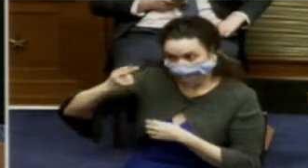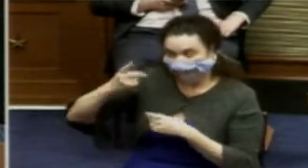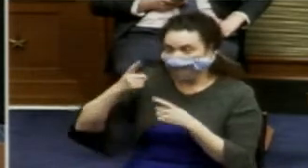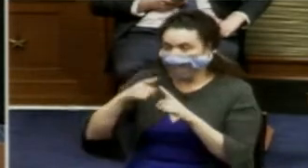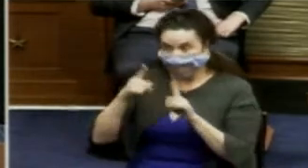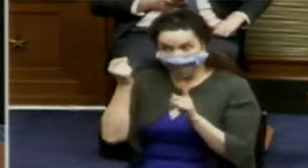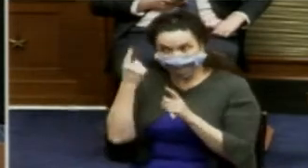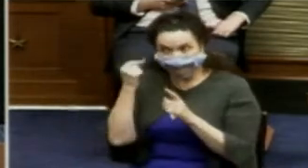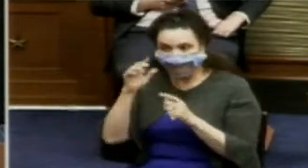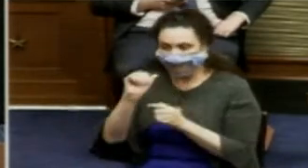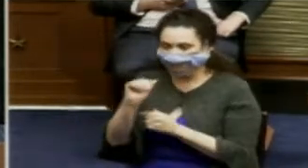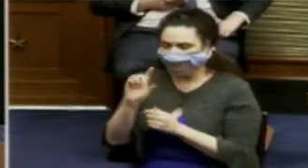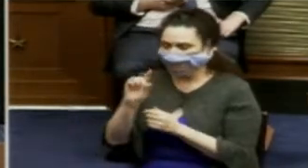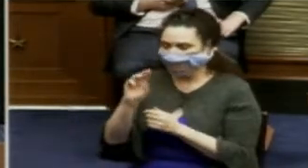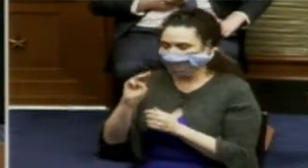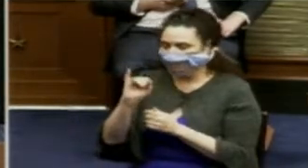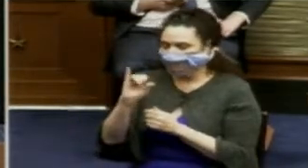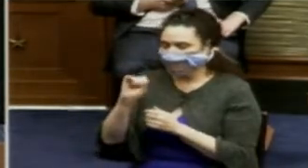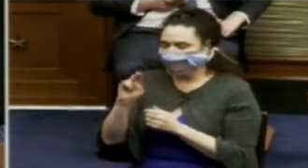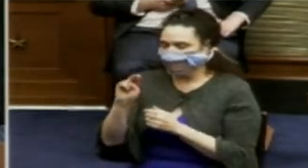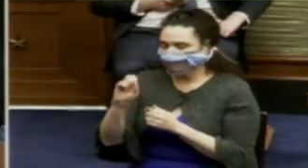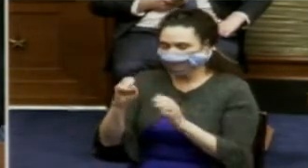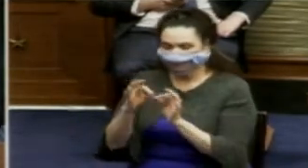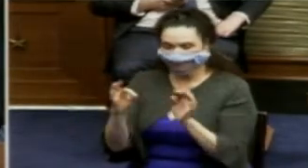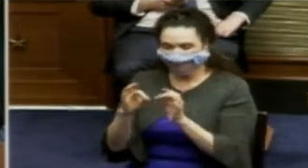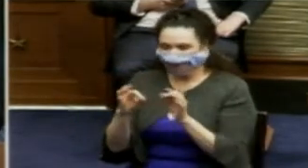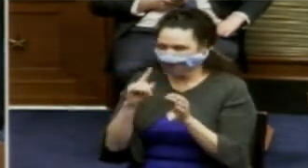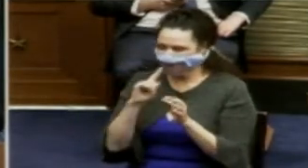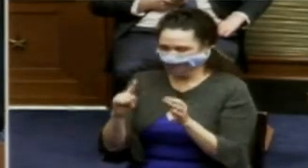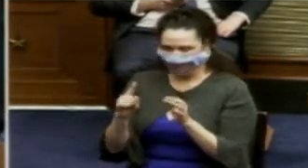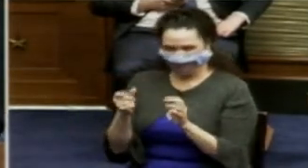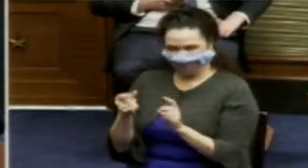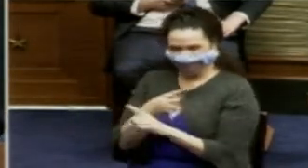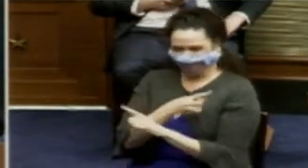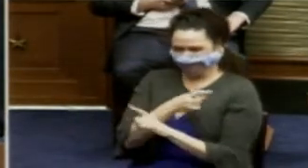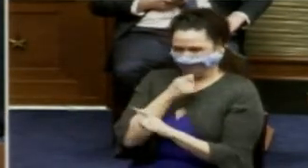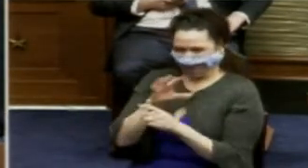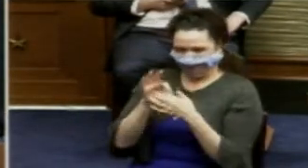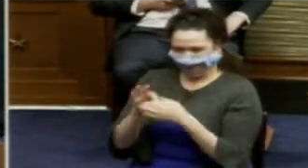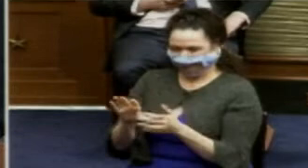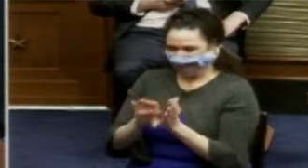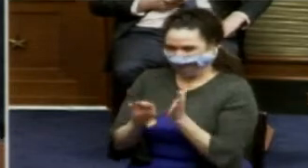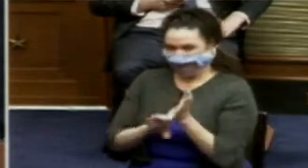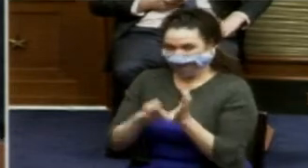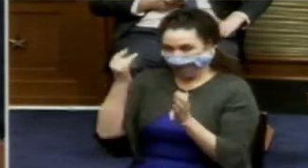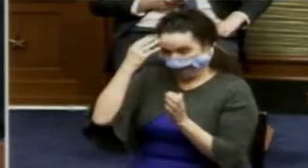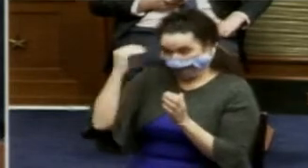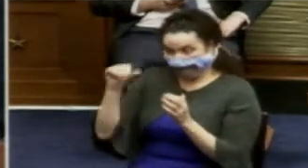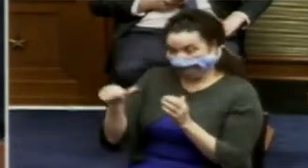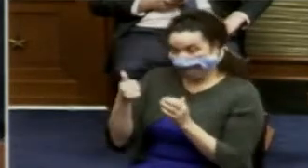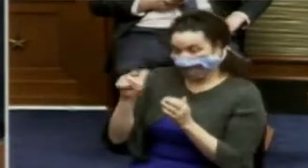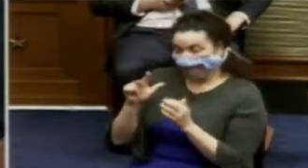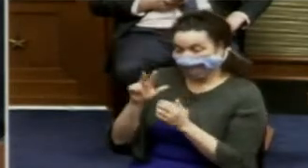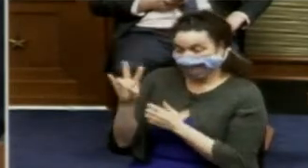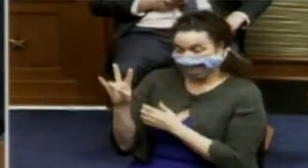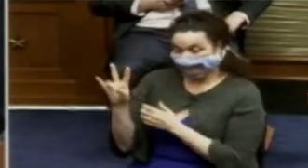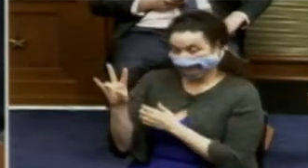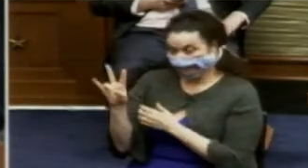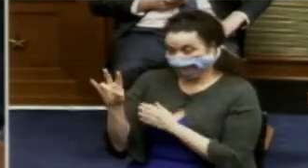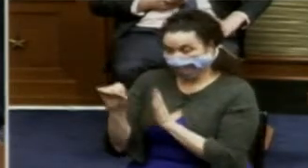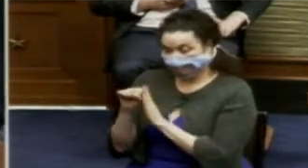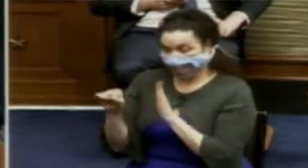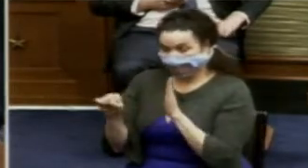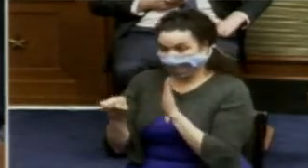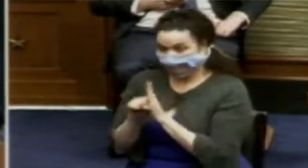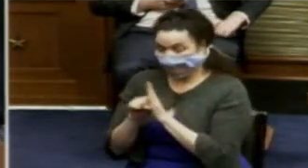is constitutionally irrelevant because none of those other 37 states owe their very existence to